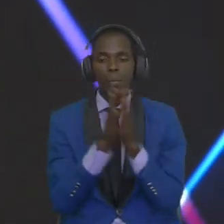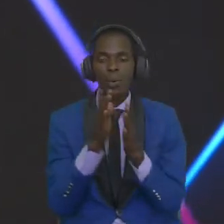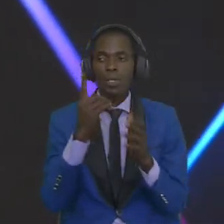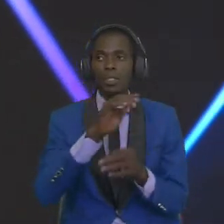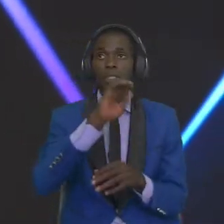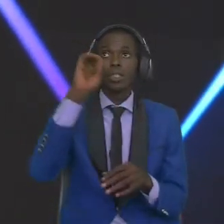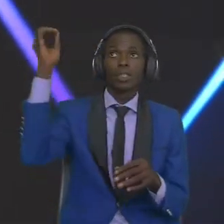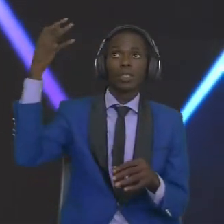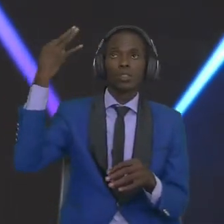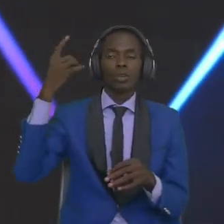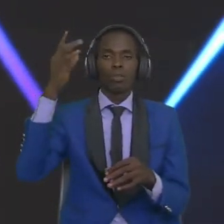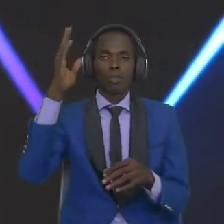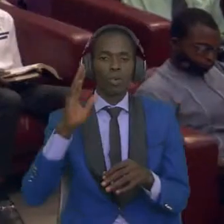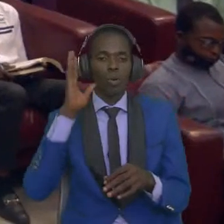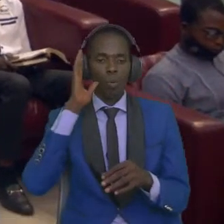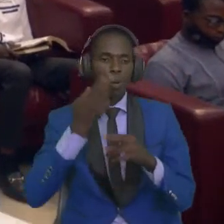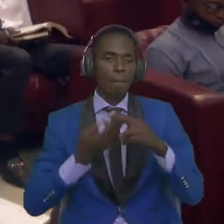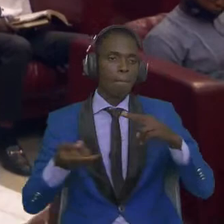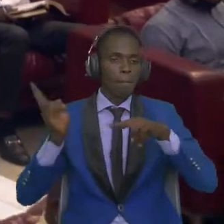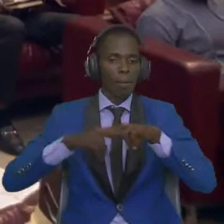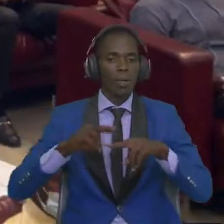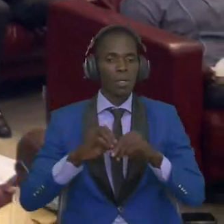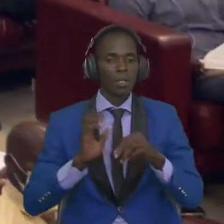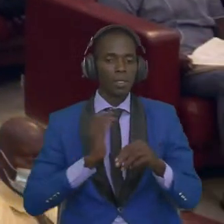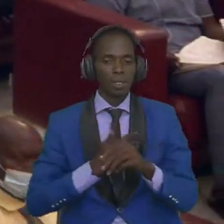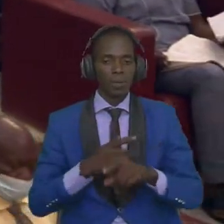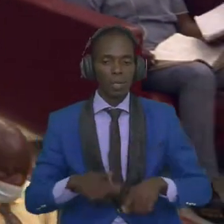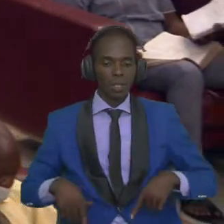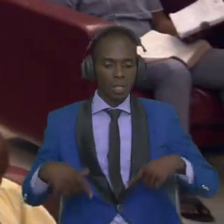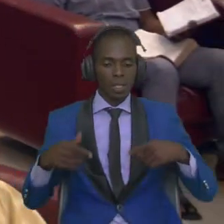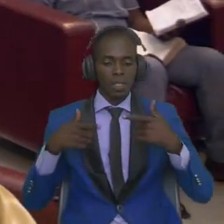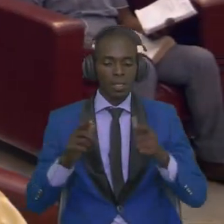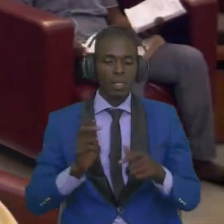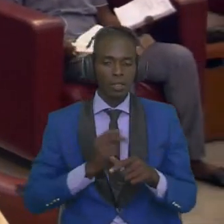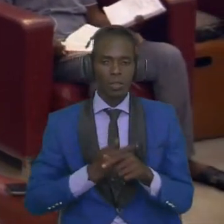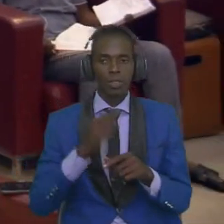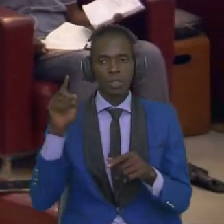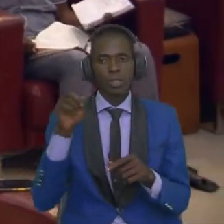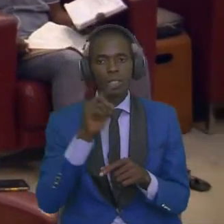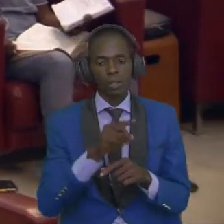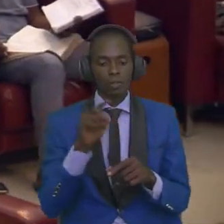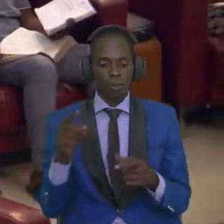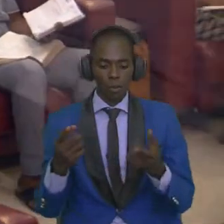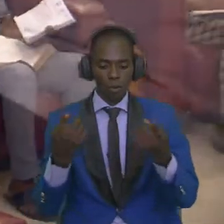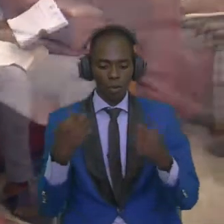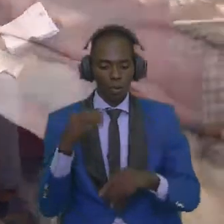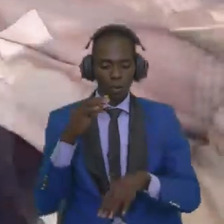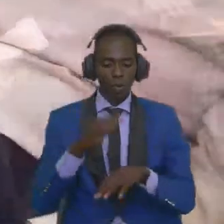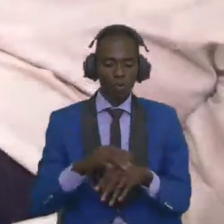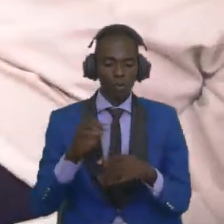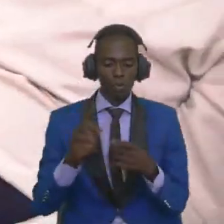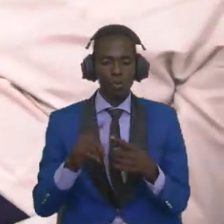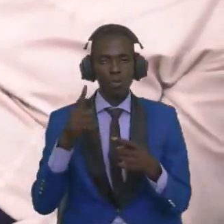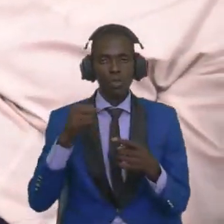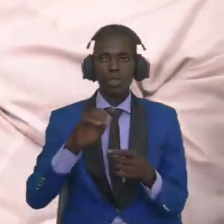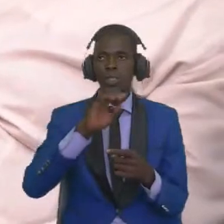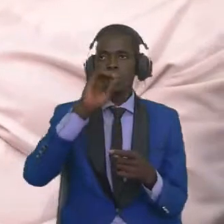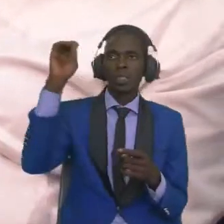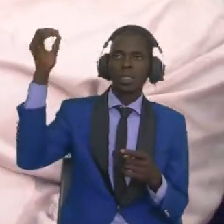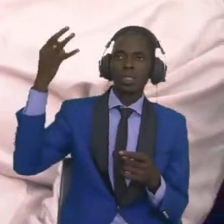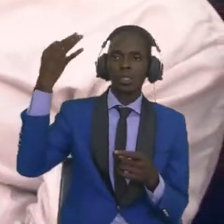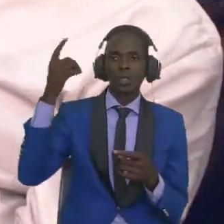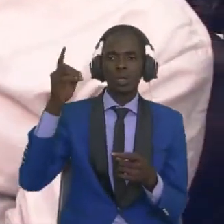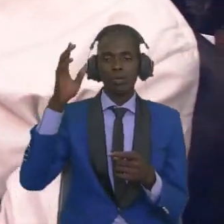will multiply in our lives. Let us therefore come boldly unto the throne of grace, that